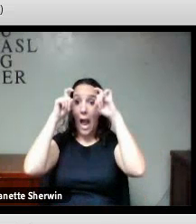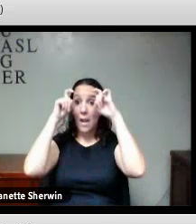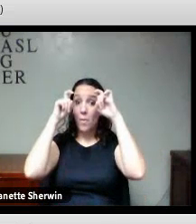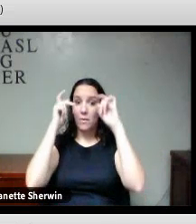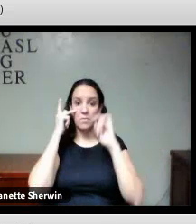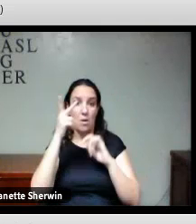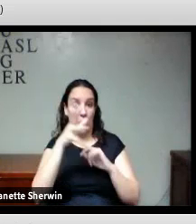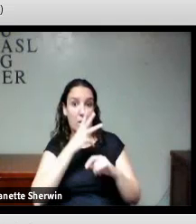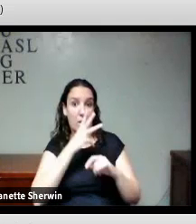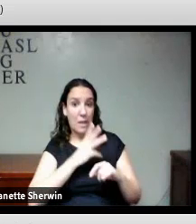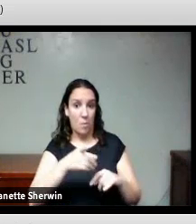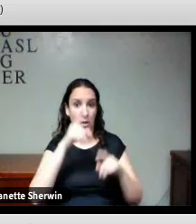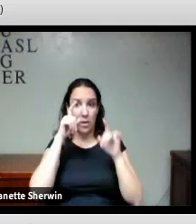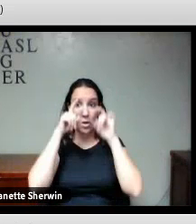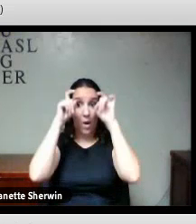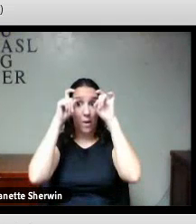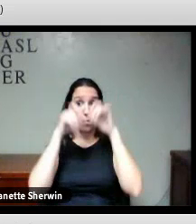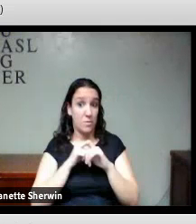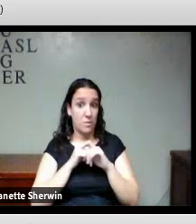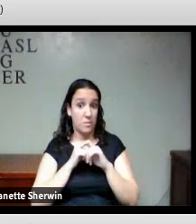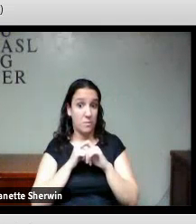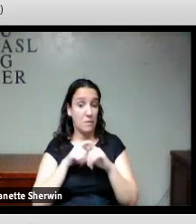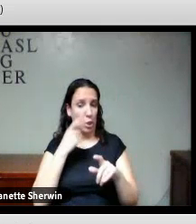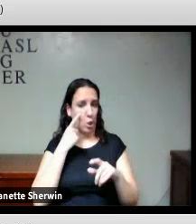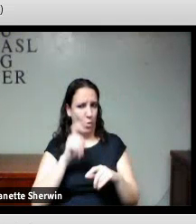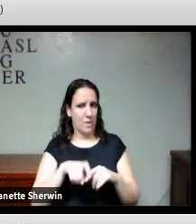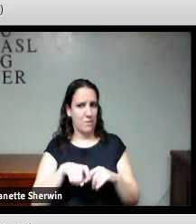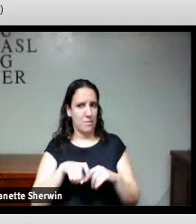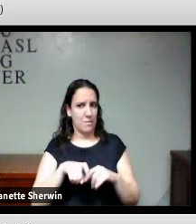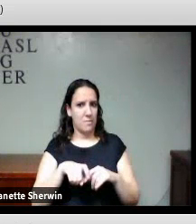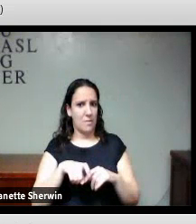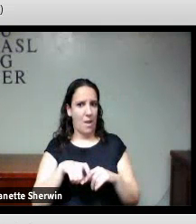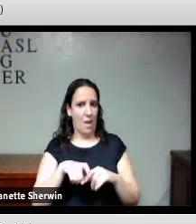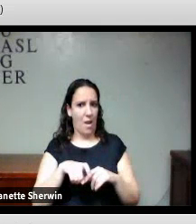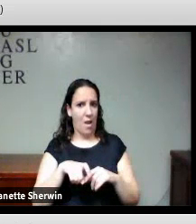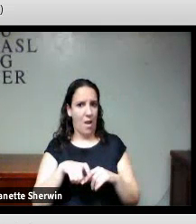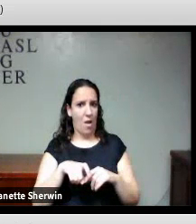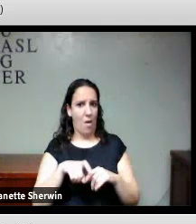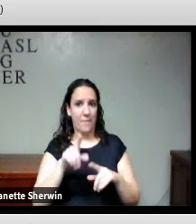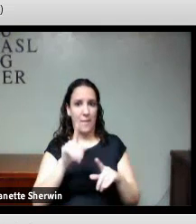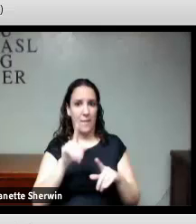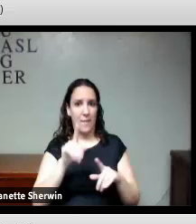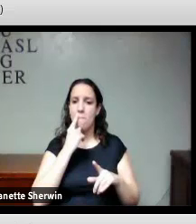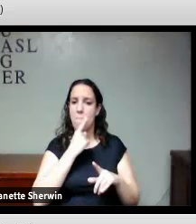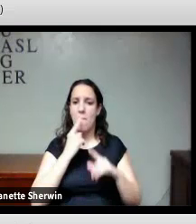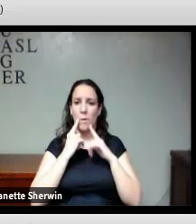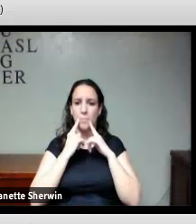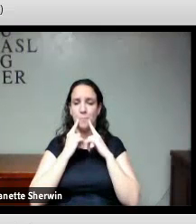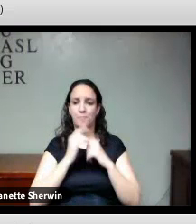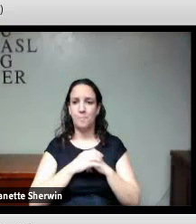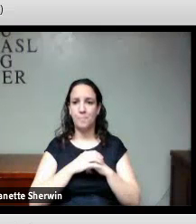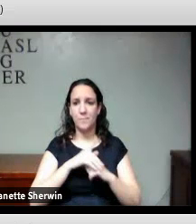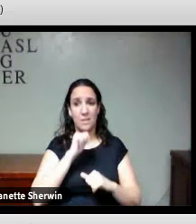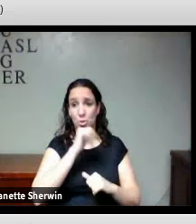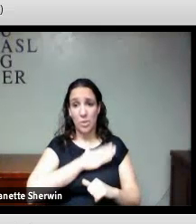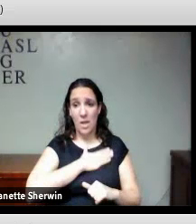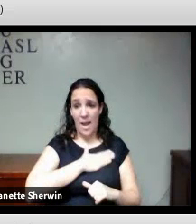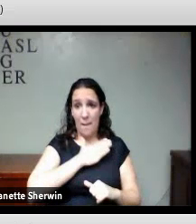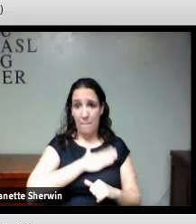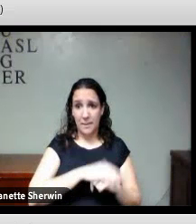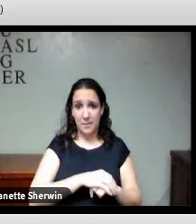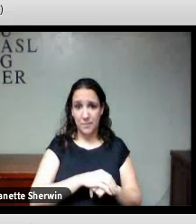eyebrows in this picture. You can tell by her eyebrows and the set of her mouth that she is not a happy camper. So if she